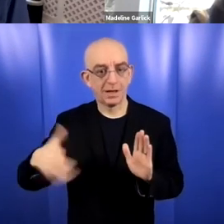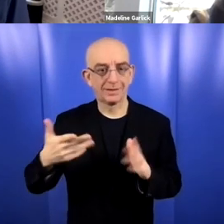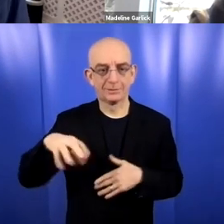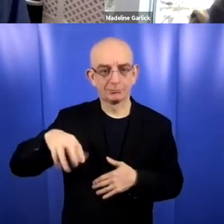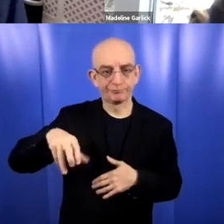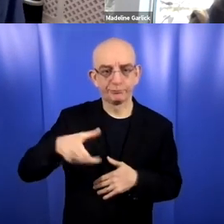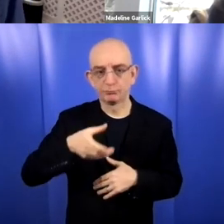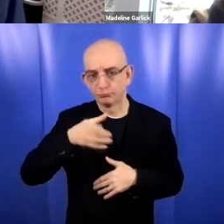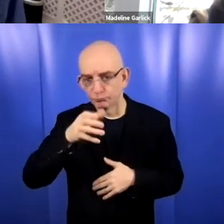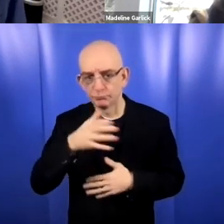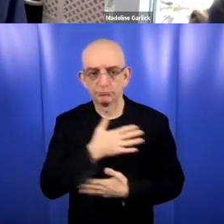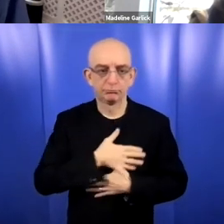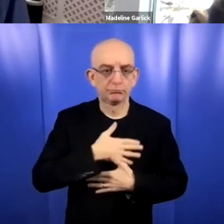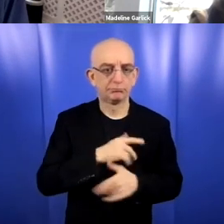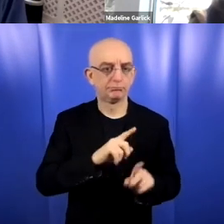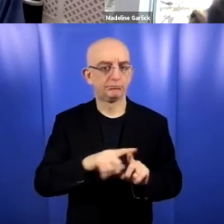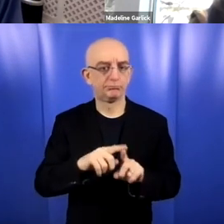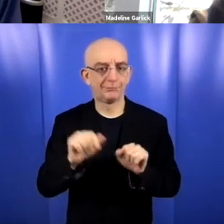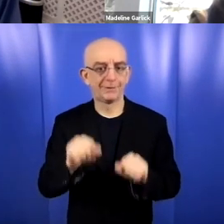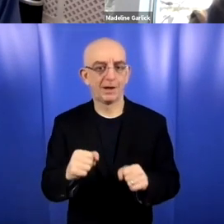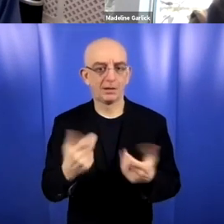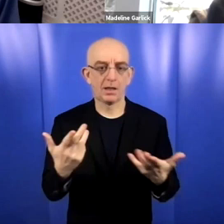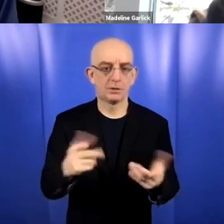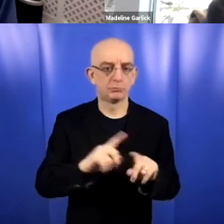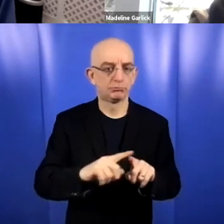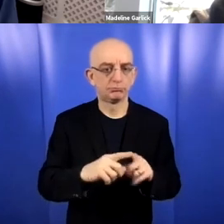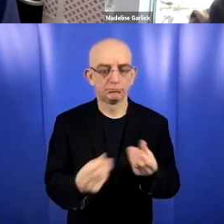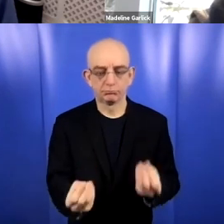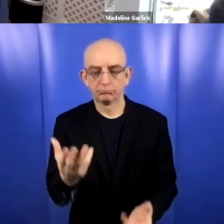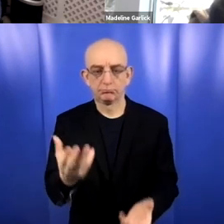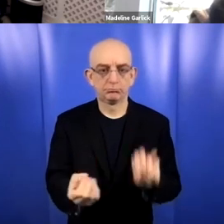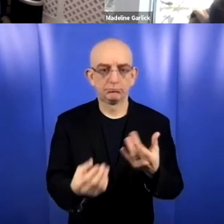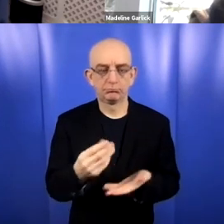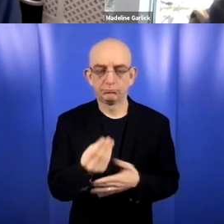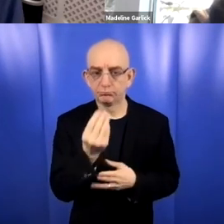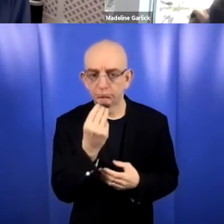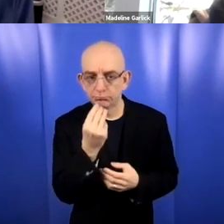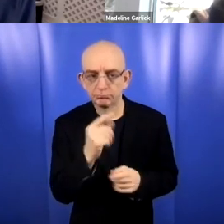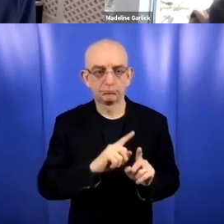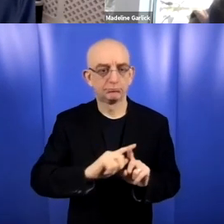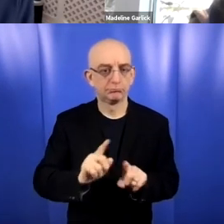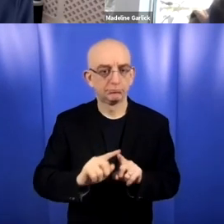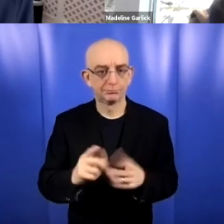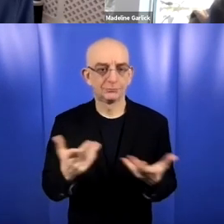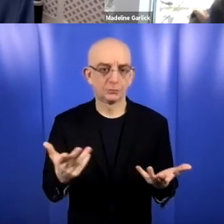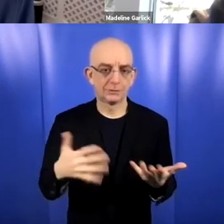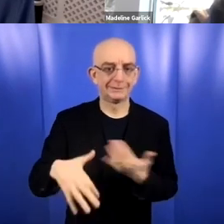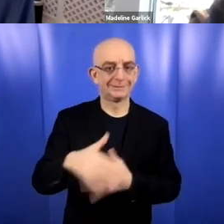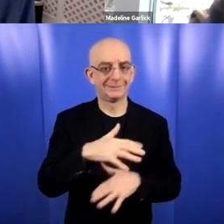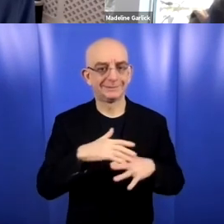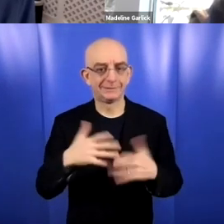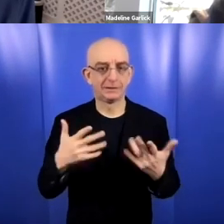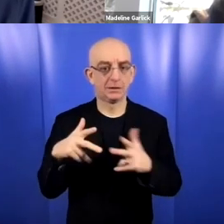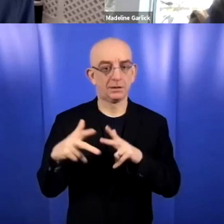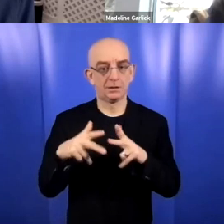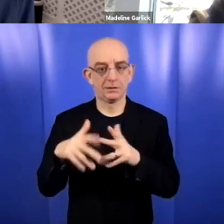around access to water, access to land for grazing, all these issues. And of course, as we